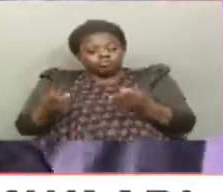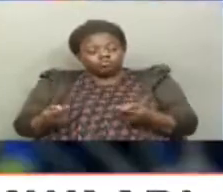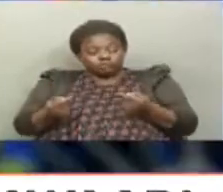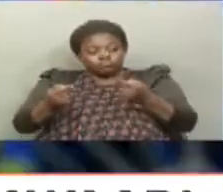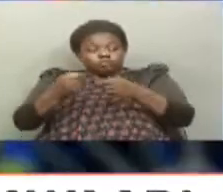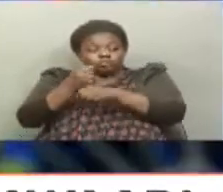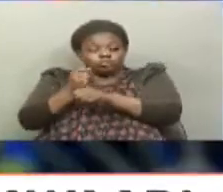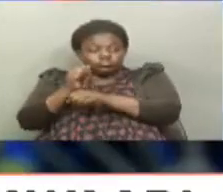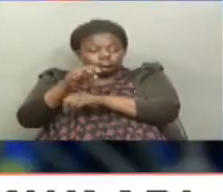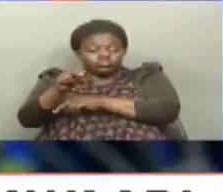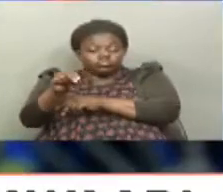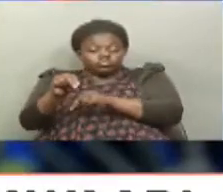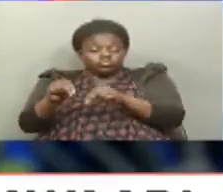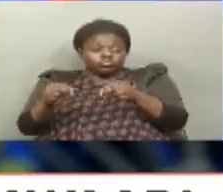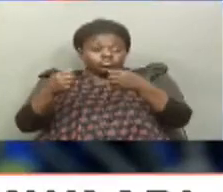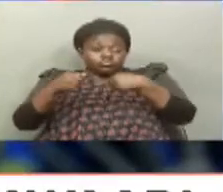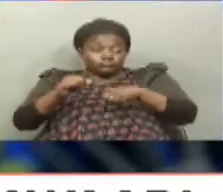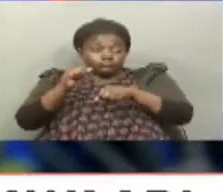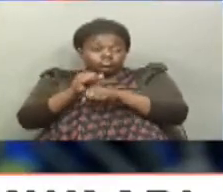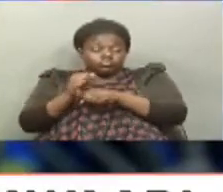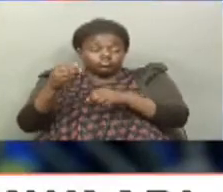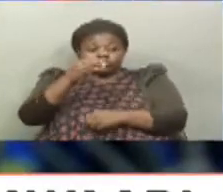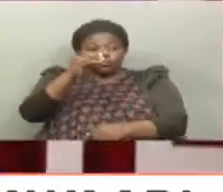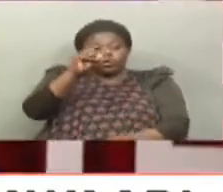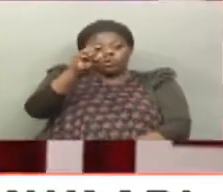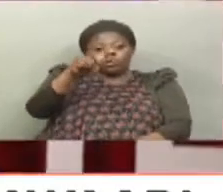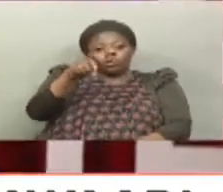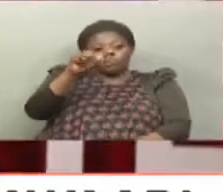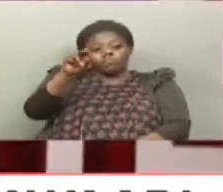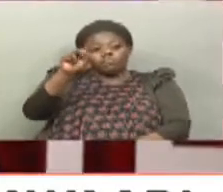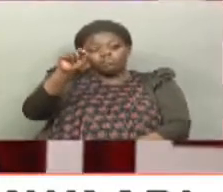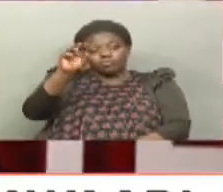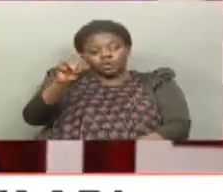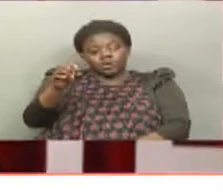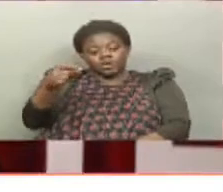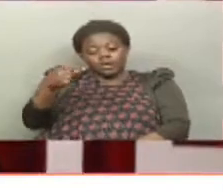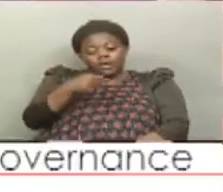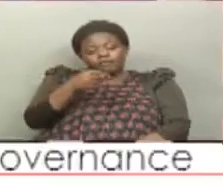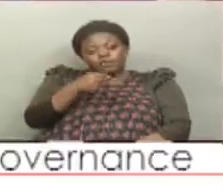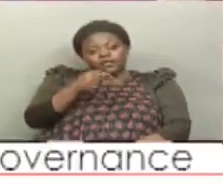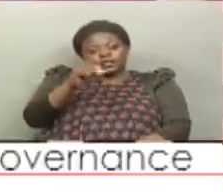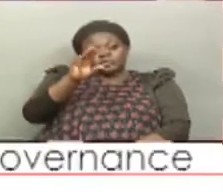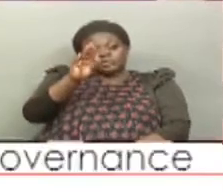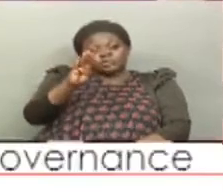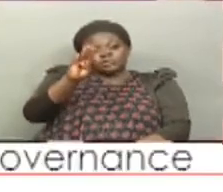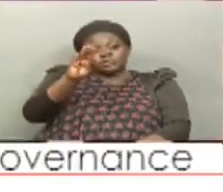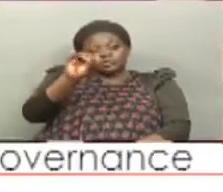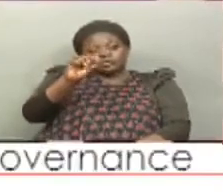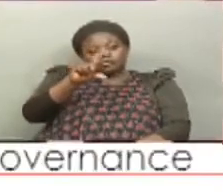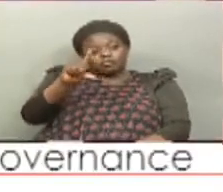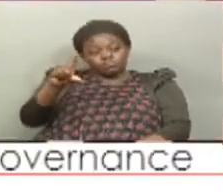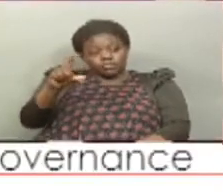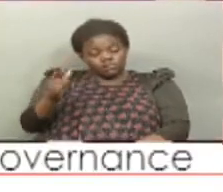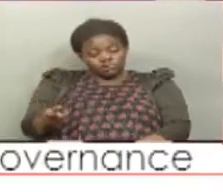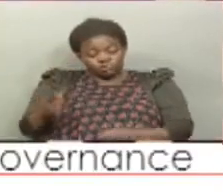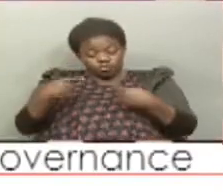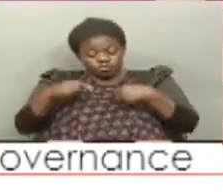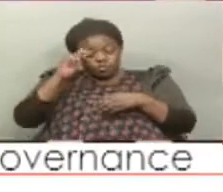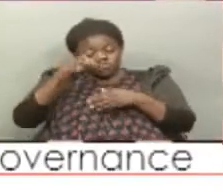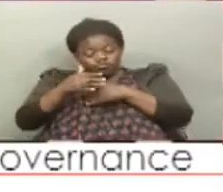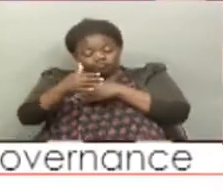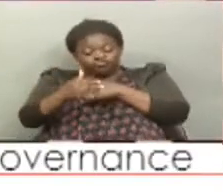y'ebitongole byonna mu nkola y'emirimu erya Corporate Governance Bill. We are confident that within this coming financial year